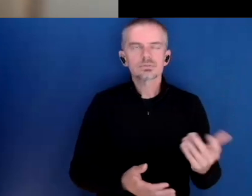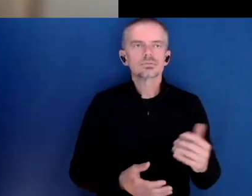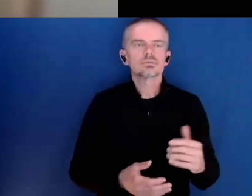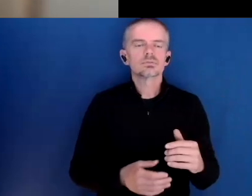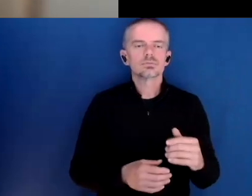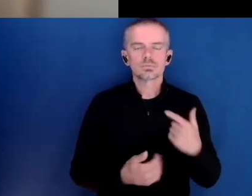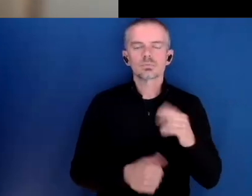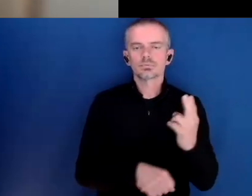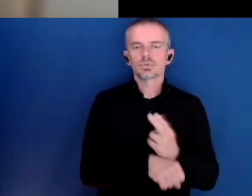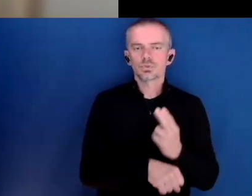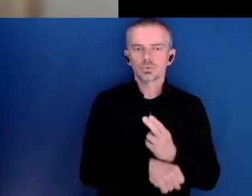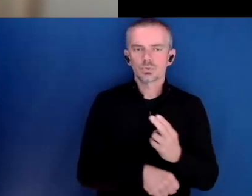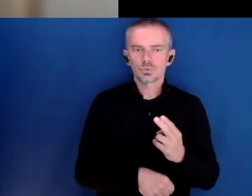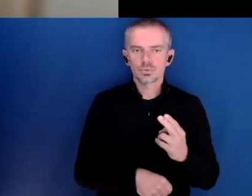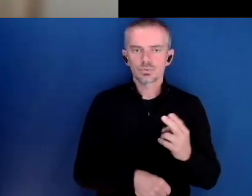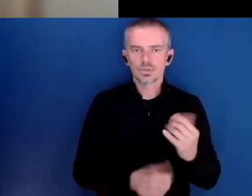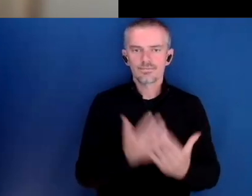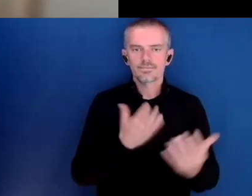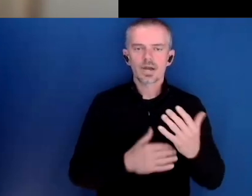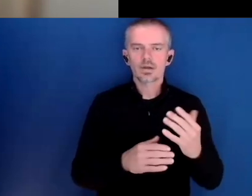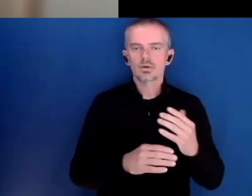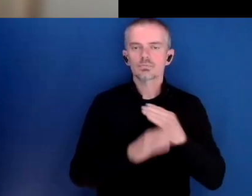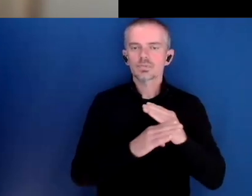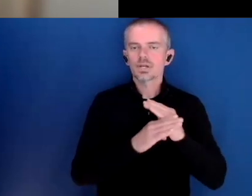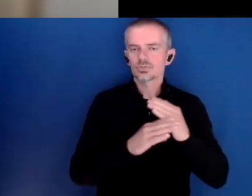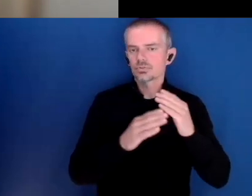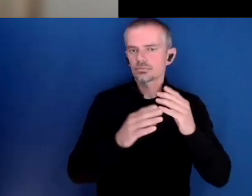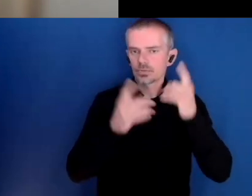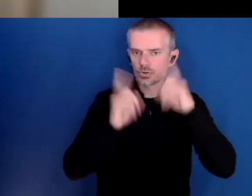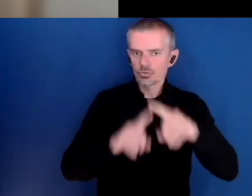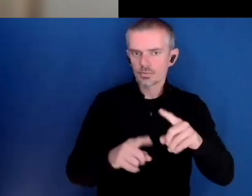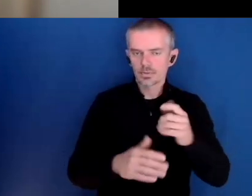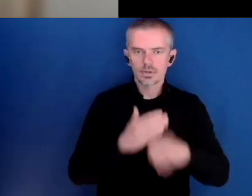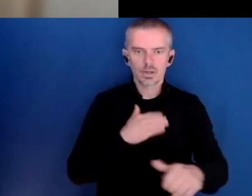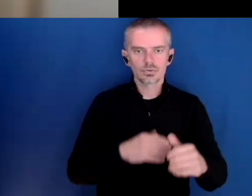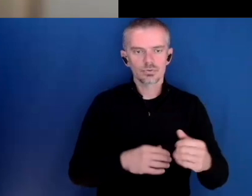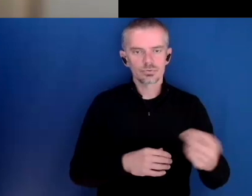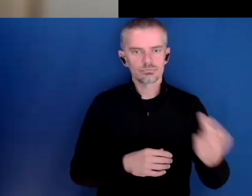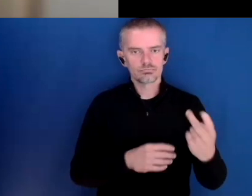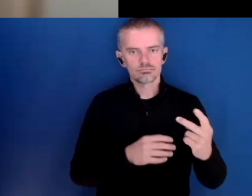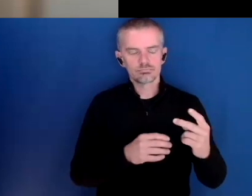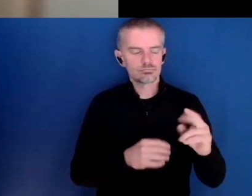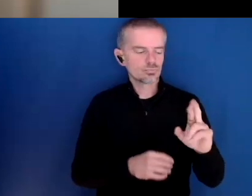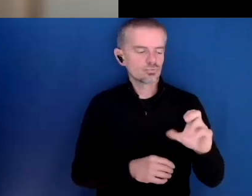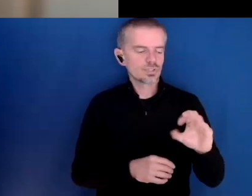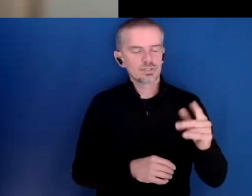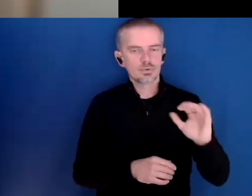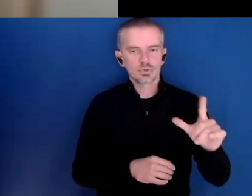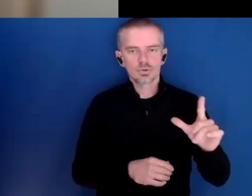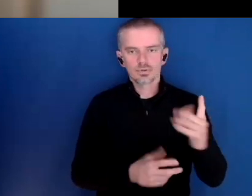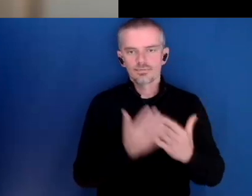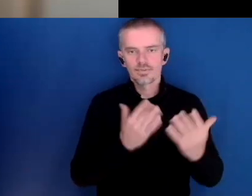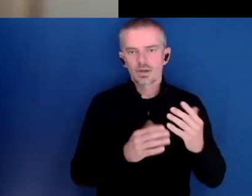utilize the cooperative fire protection agreements under the Reciprocal Fire Protection Act, most commonly with